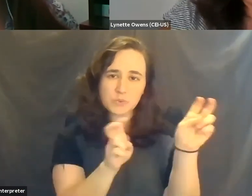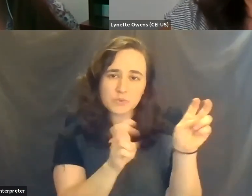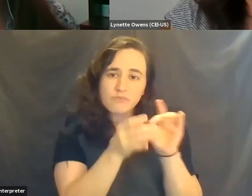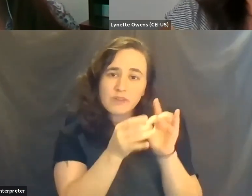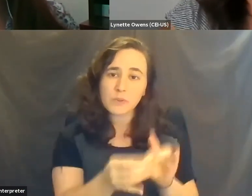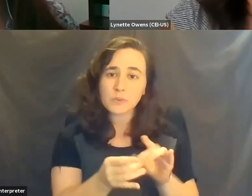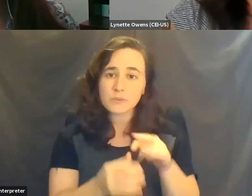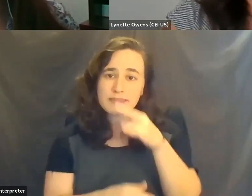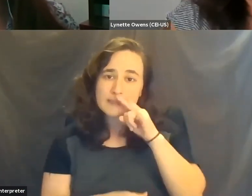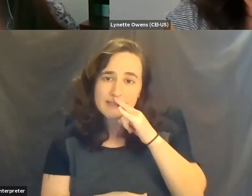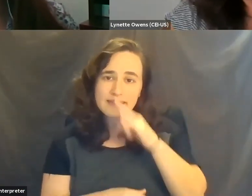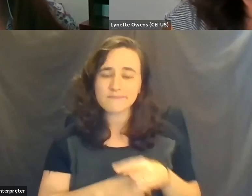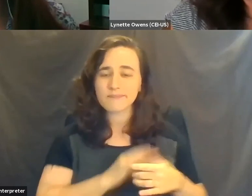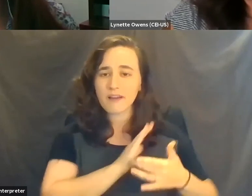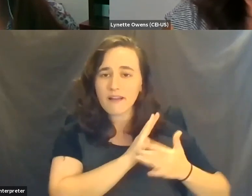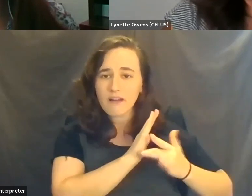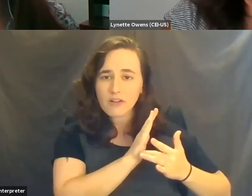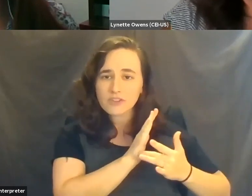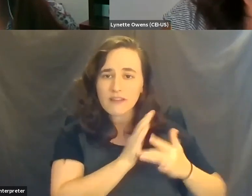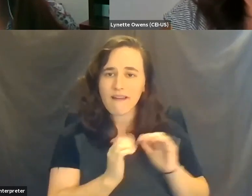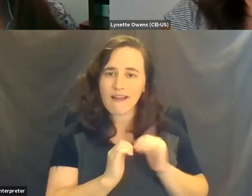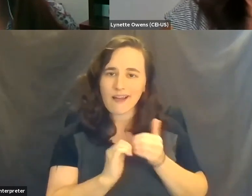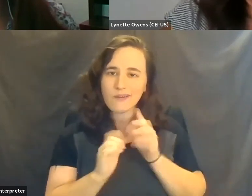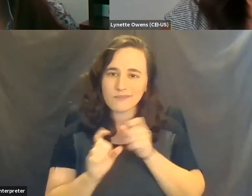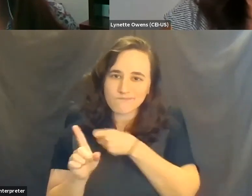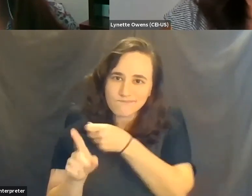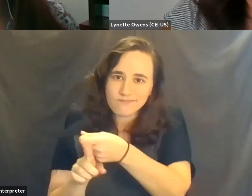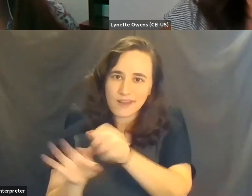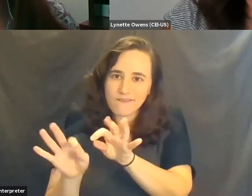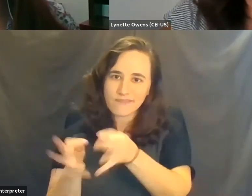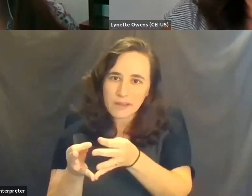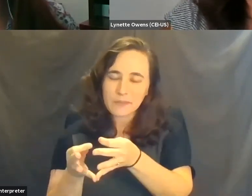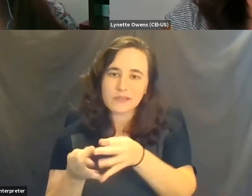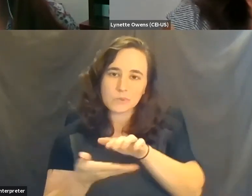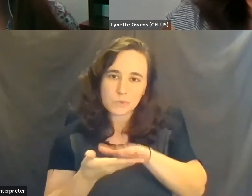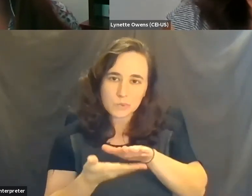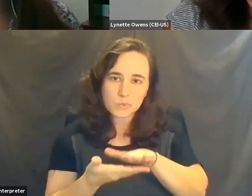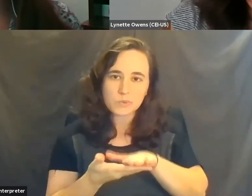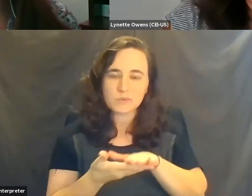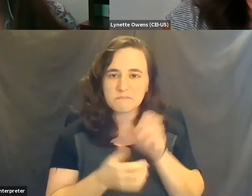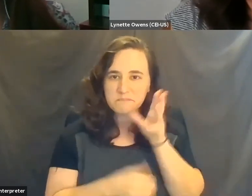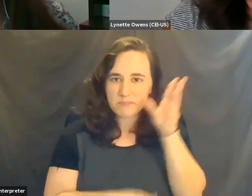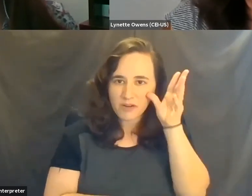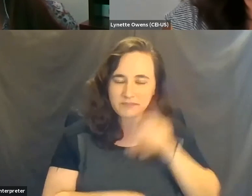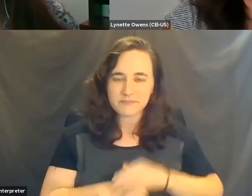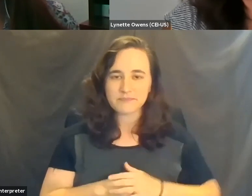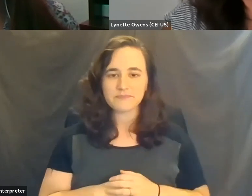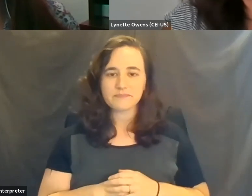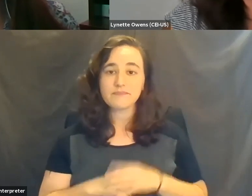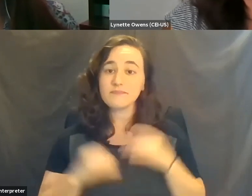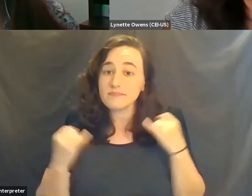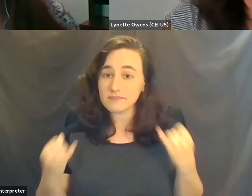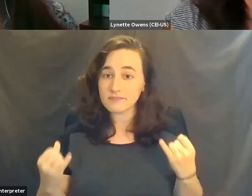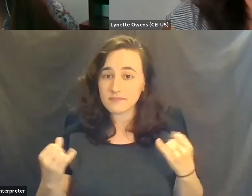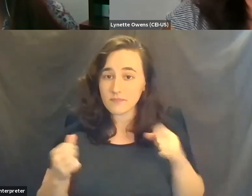on parents, on families, and on schools. Today, we're going to discuss a topic that I